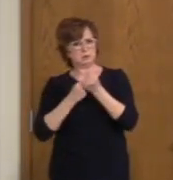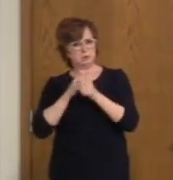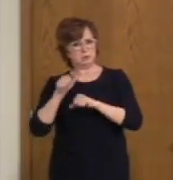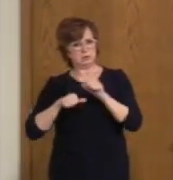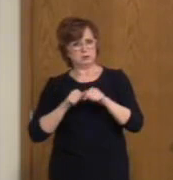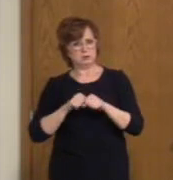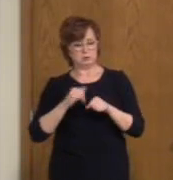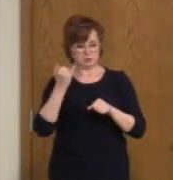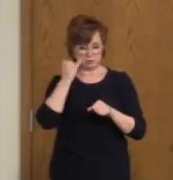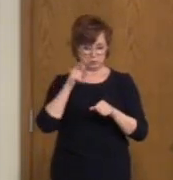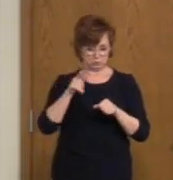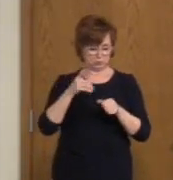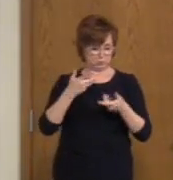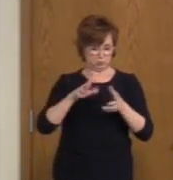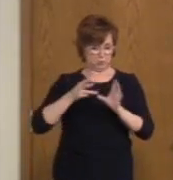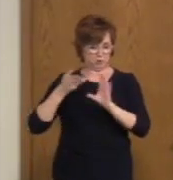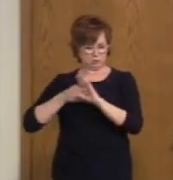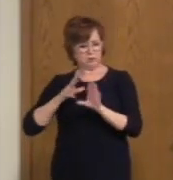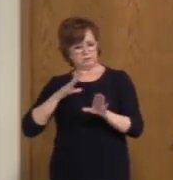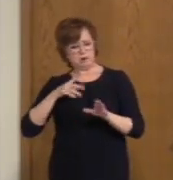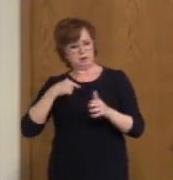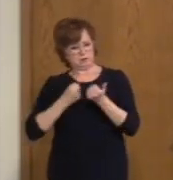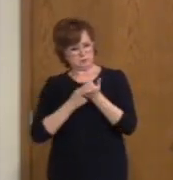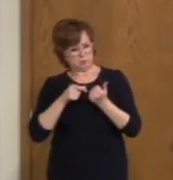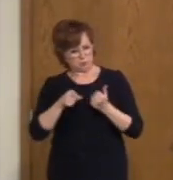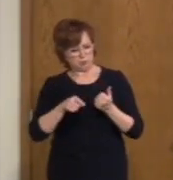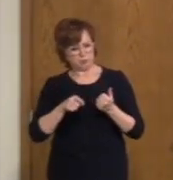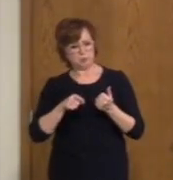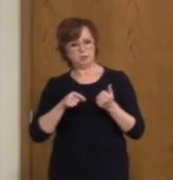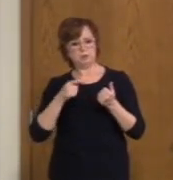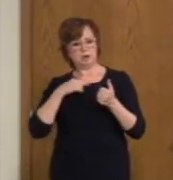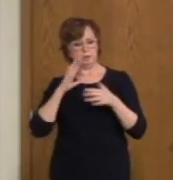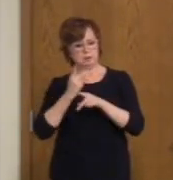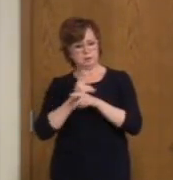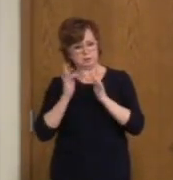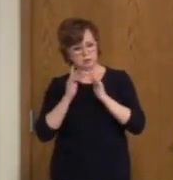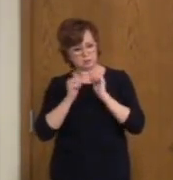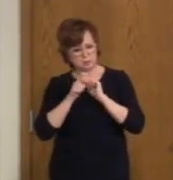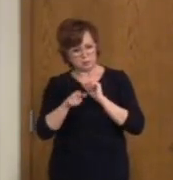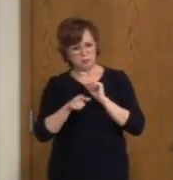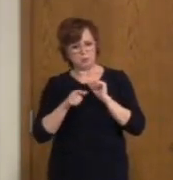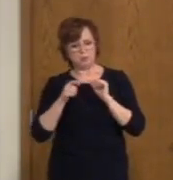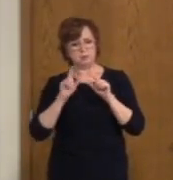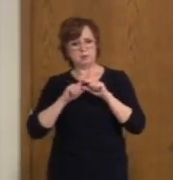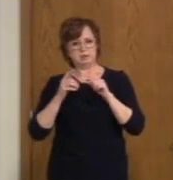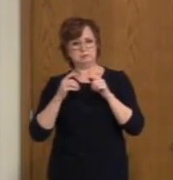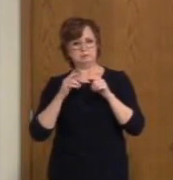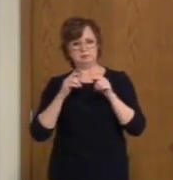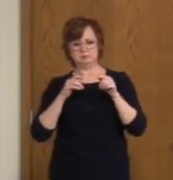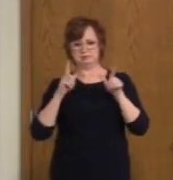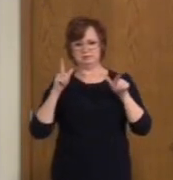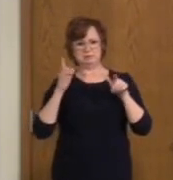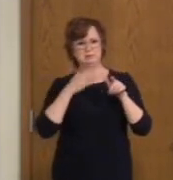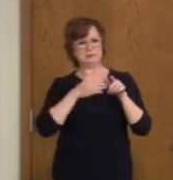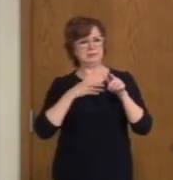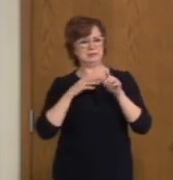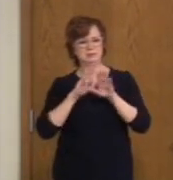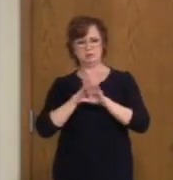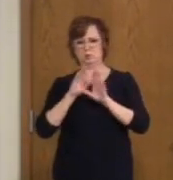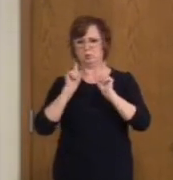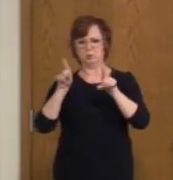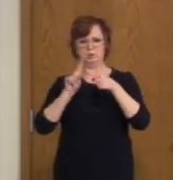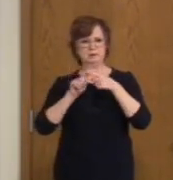support each other to remain connected, but stay physically apart for the next few weeks. We've been saying that for a long time